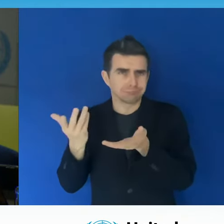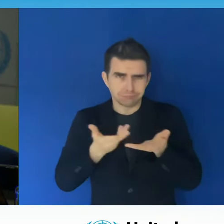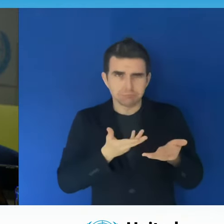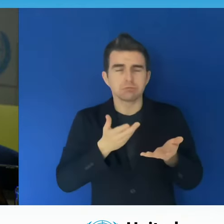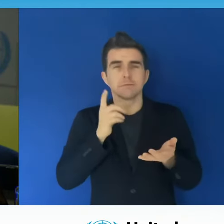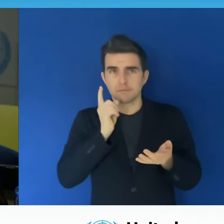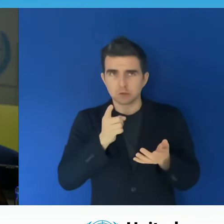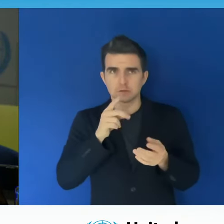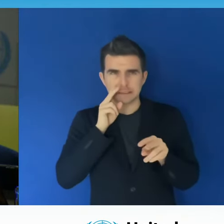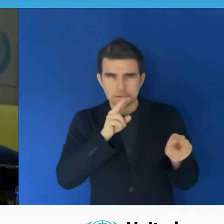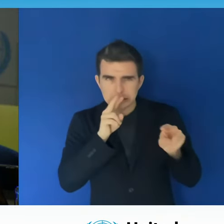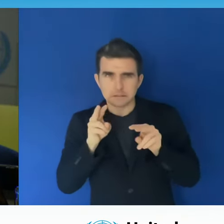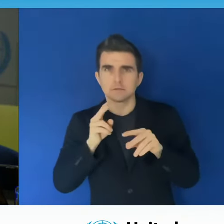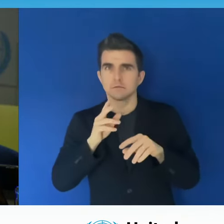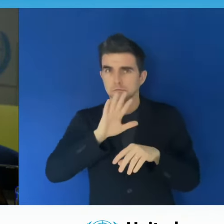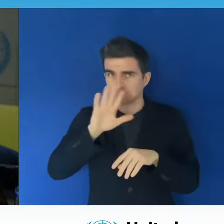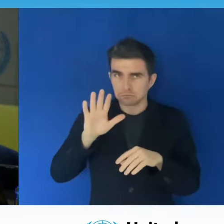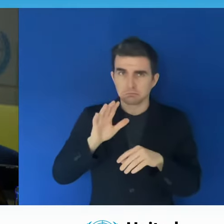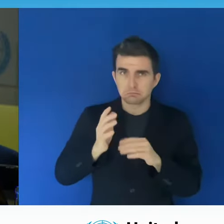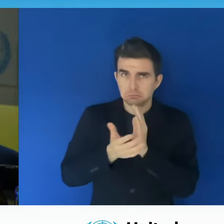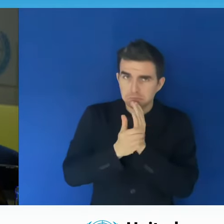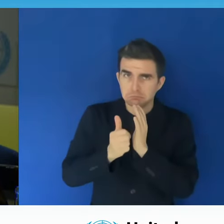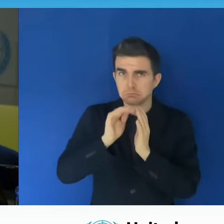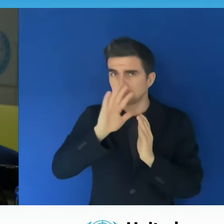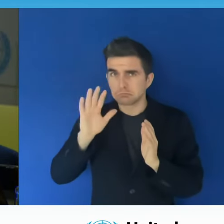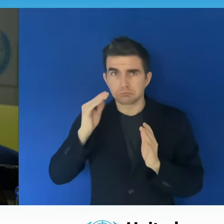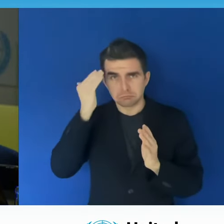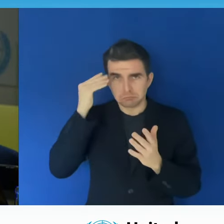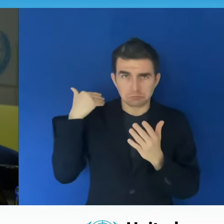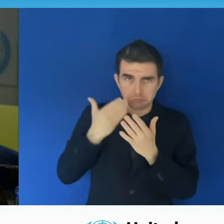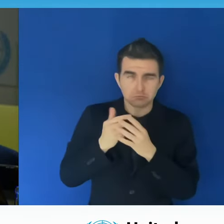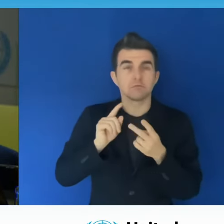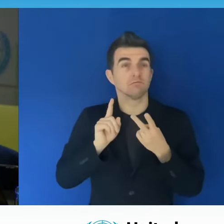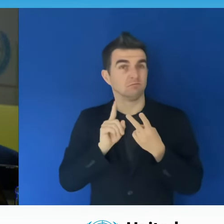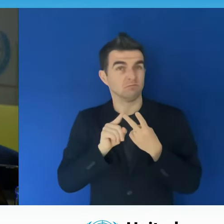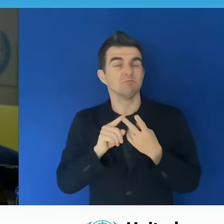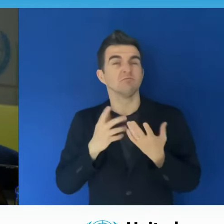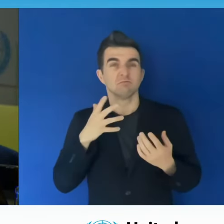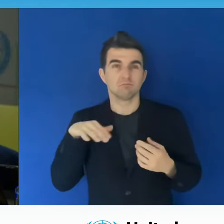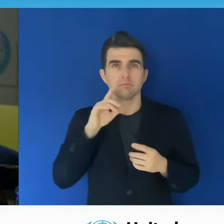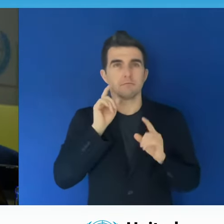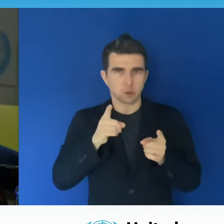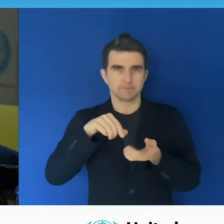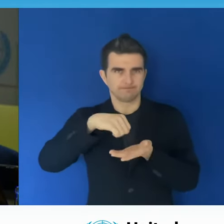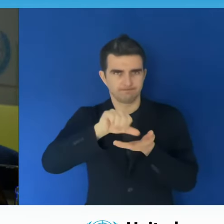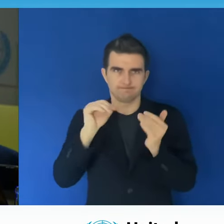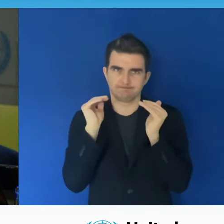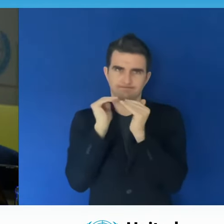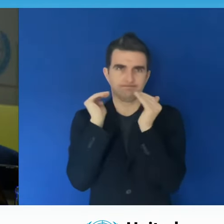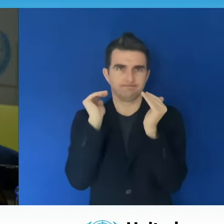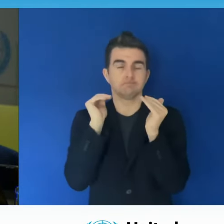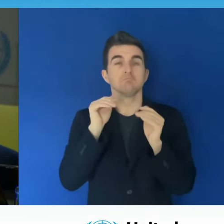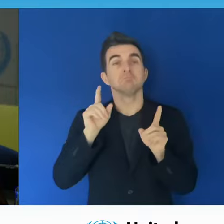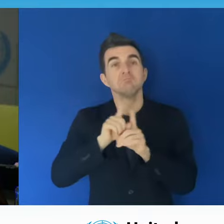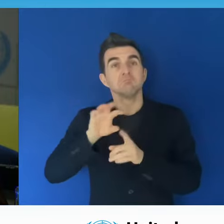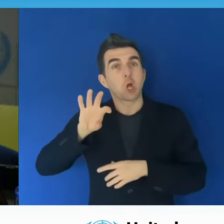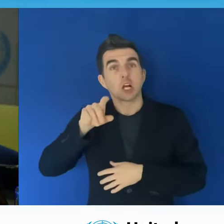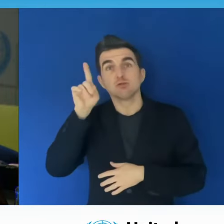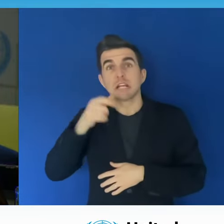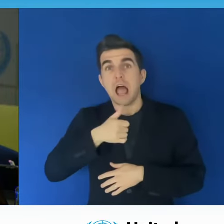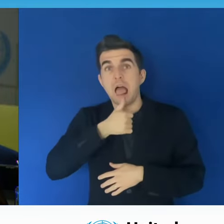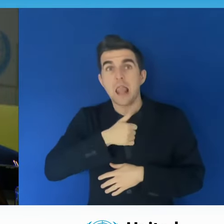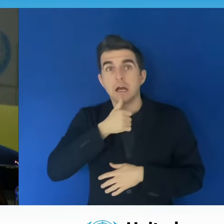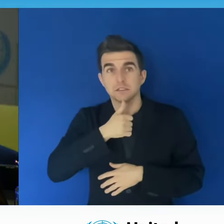back in 2017 the equal pay law, which prevents companies from not being transparent about paying the